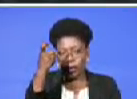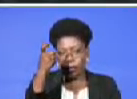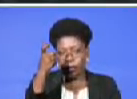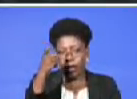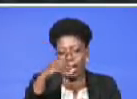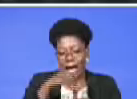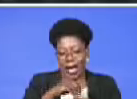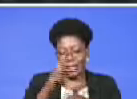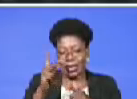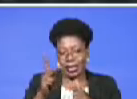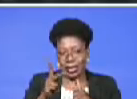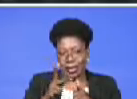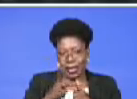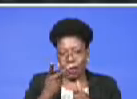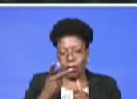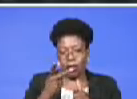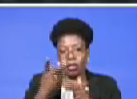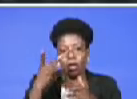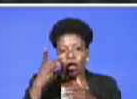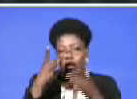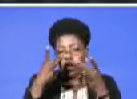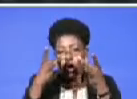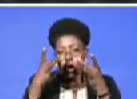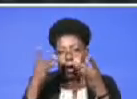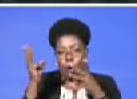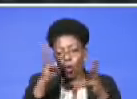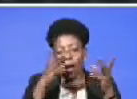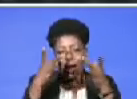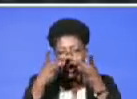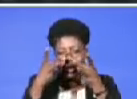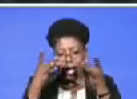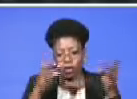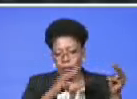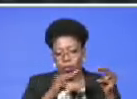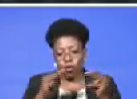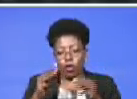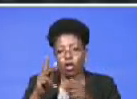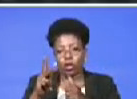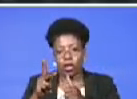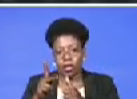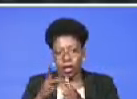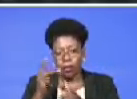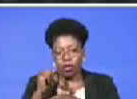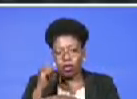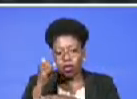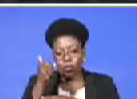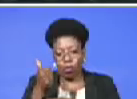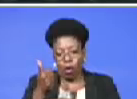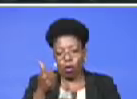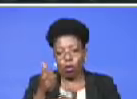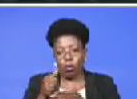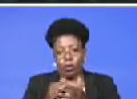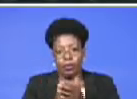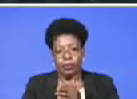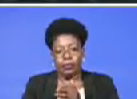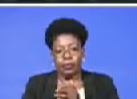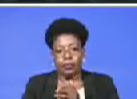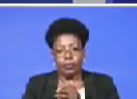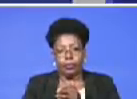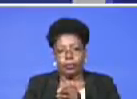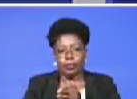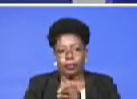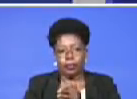doubles. The Wildcats now moving on to the semifinals tomorrow against the 2nd seeds out of the South, the Florida A&M